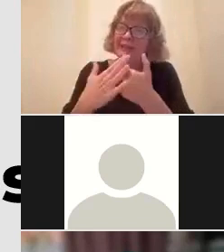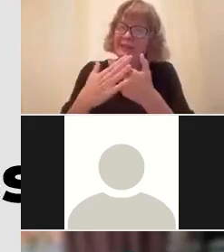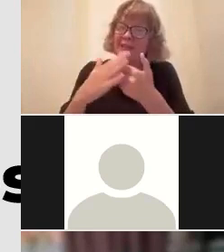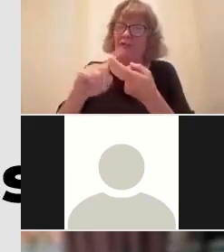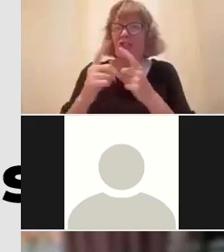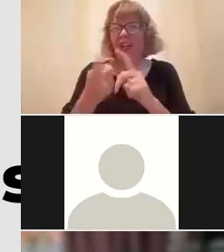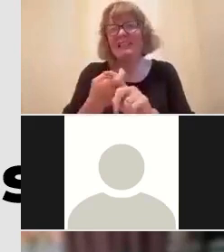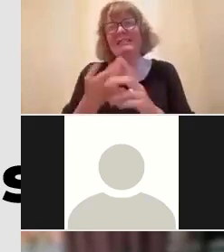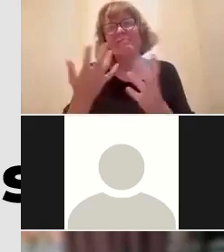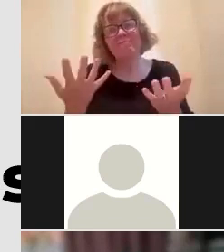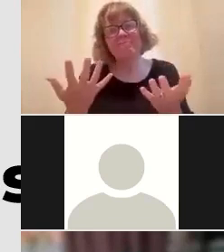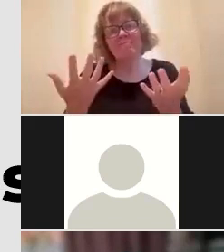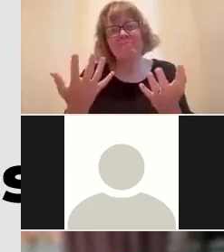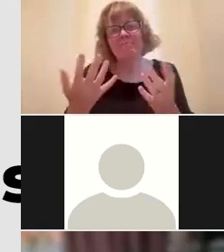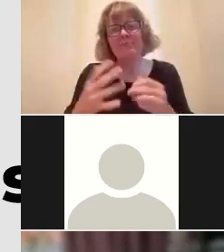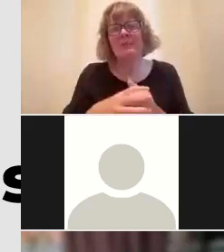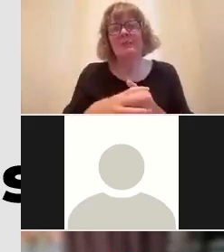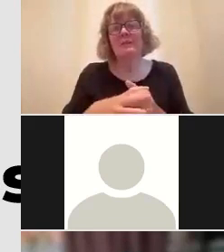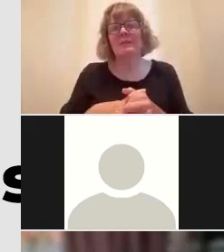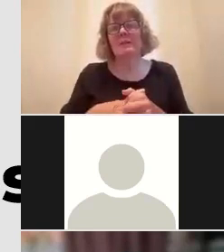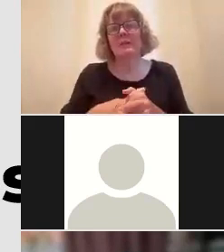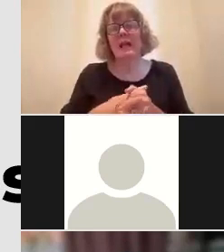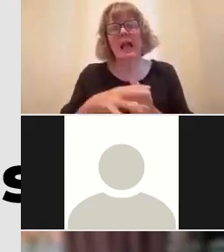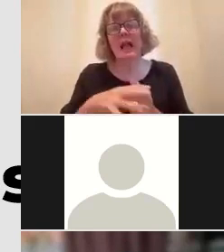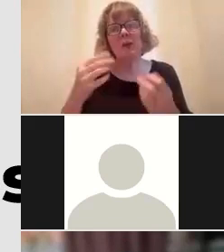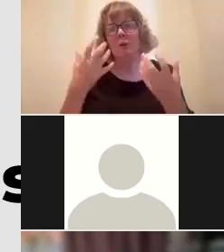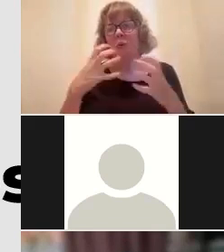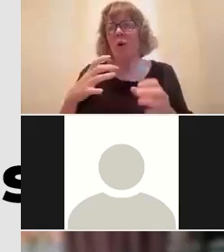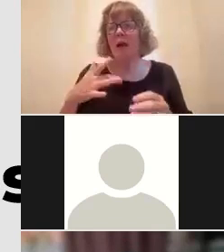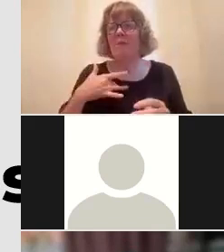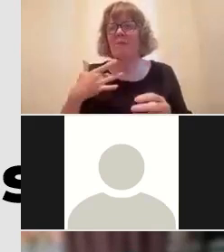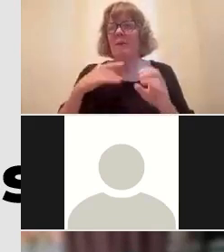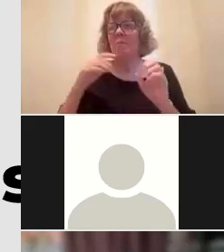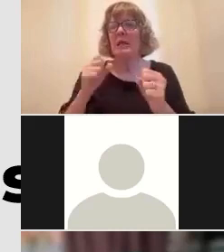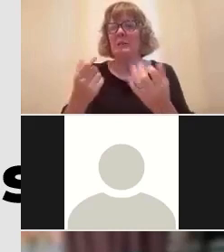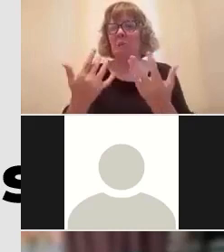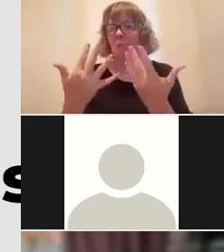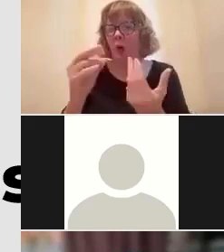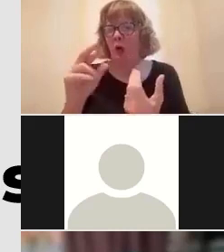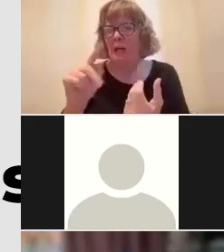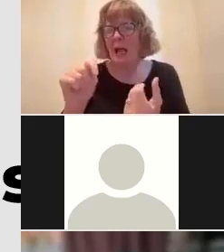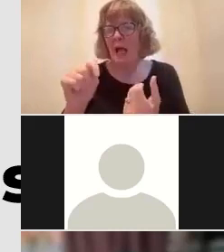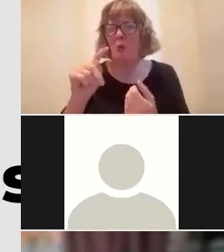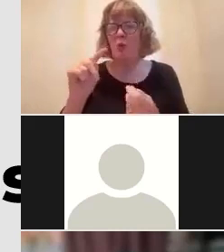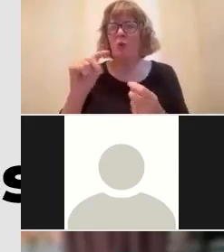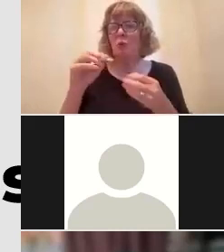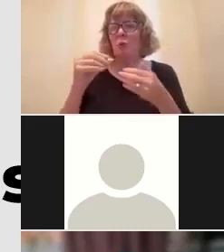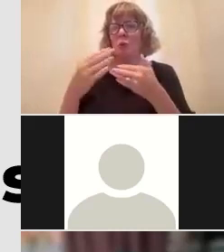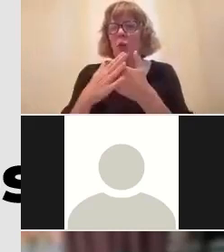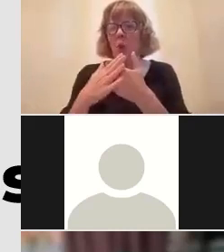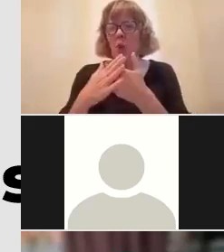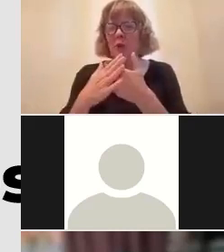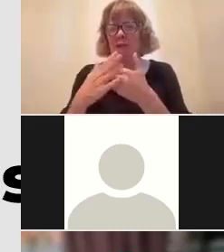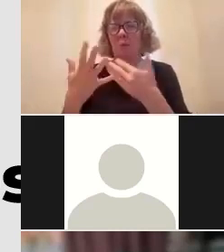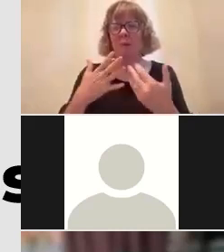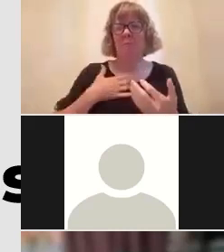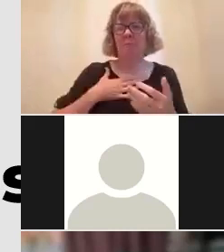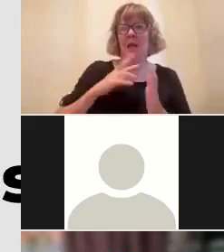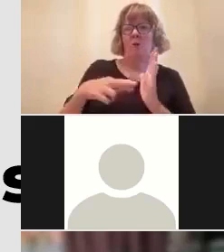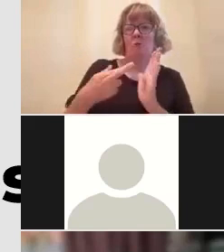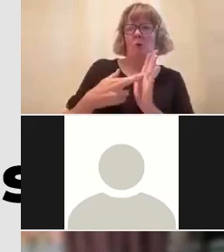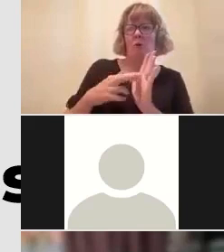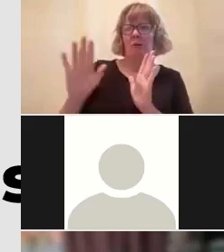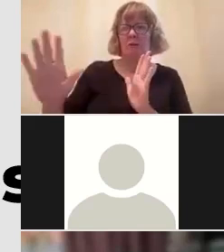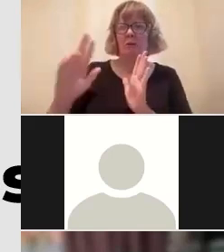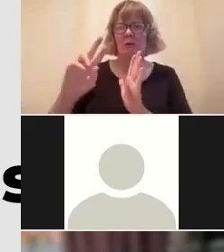It's important to alleviate potential burnout or close attachment. We need to recognize our roles, know